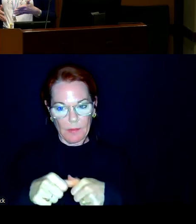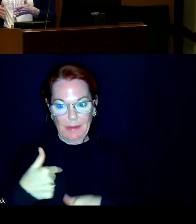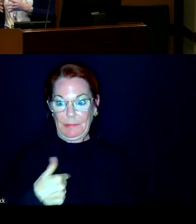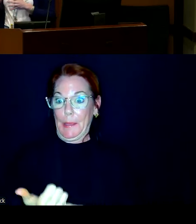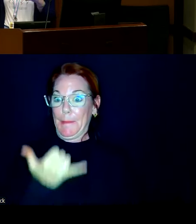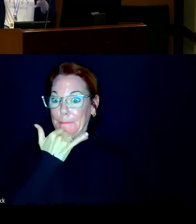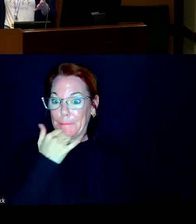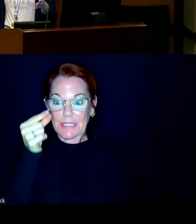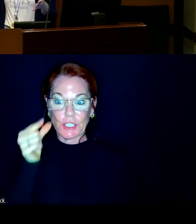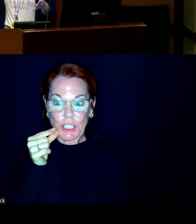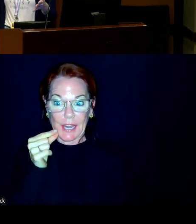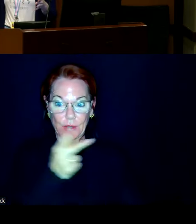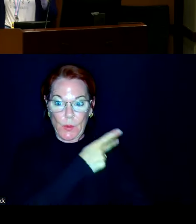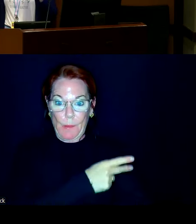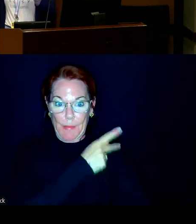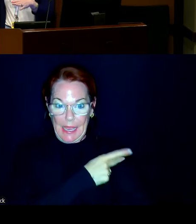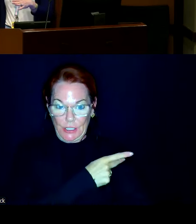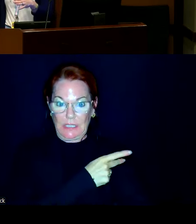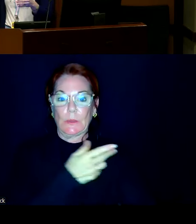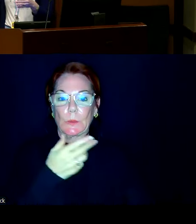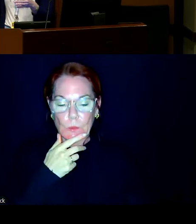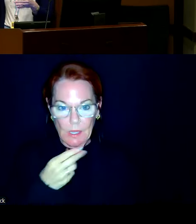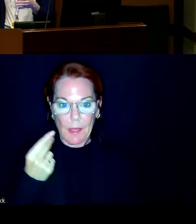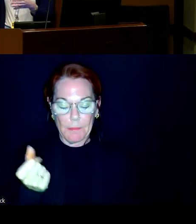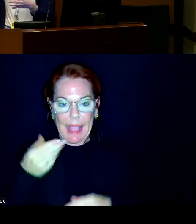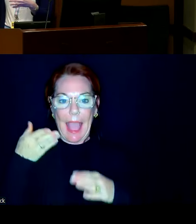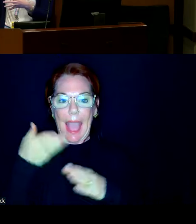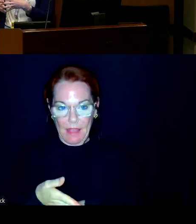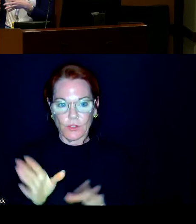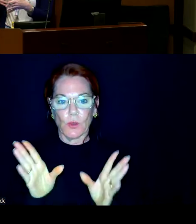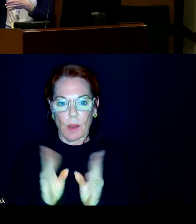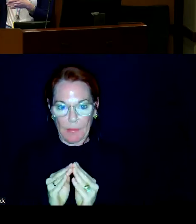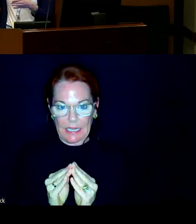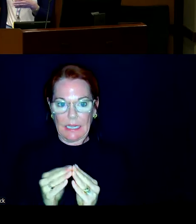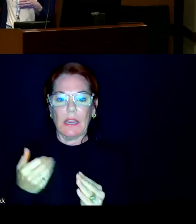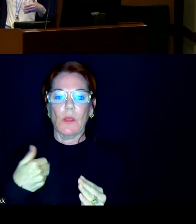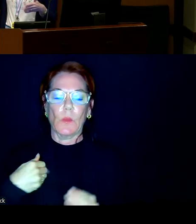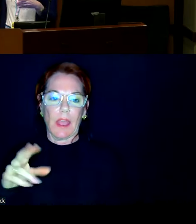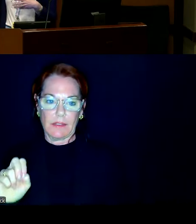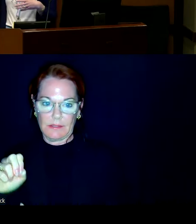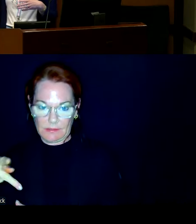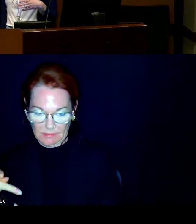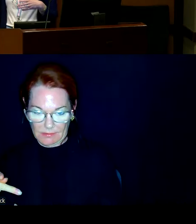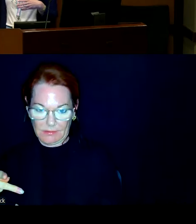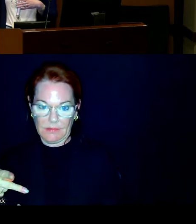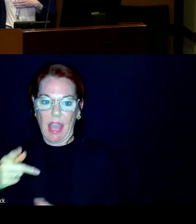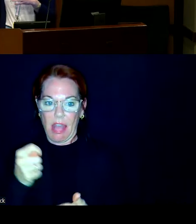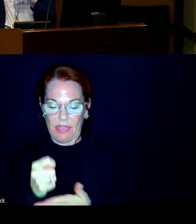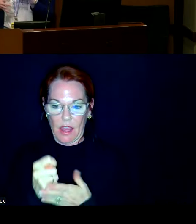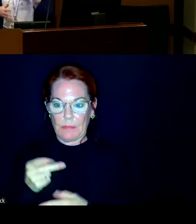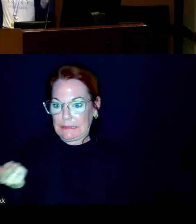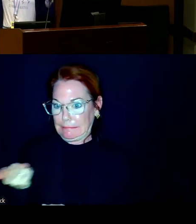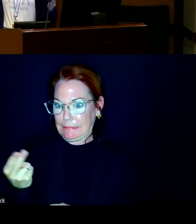in session was right after a treatment team meeting, where a nurse practitioner and the group therapist were using the wrong pronouns with this individual.